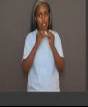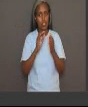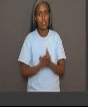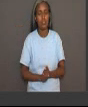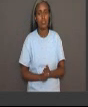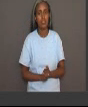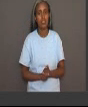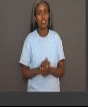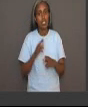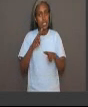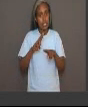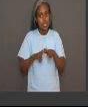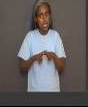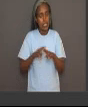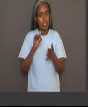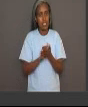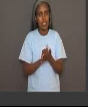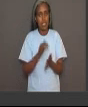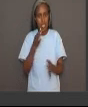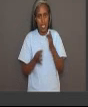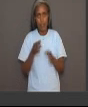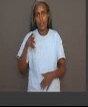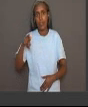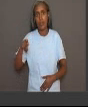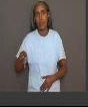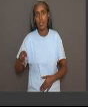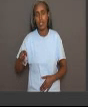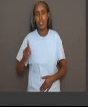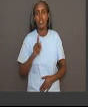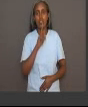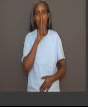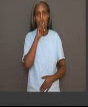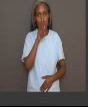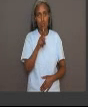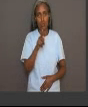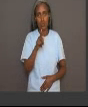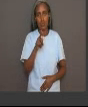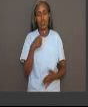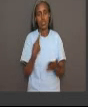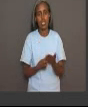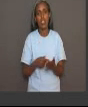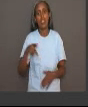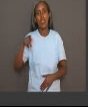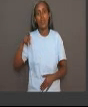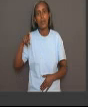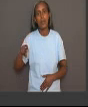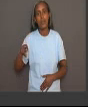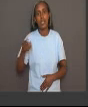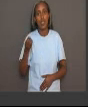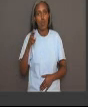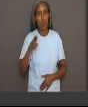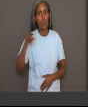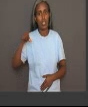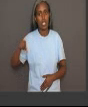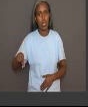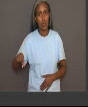It states that if P is true, then P or